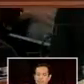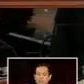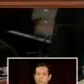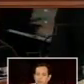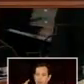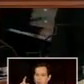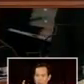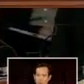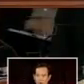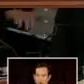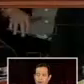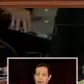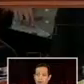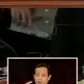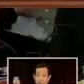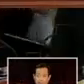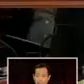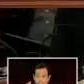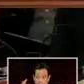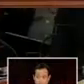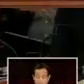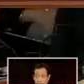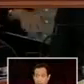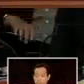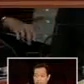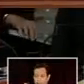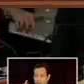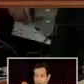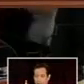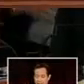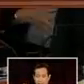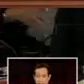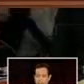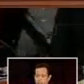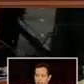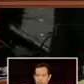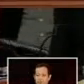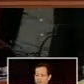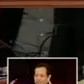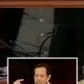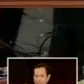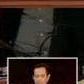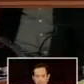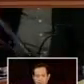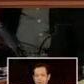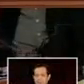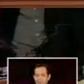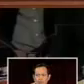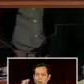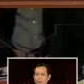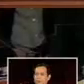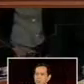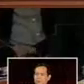court. That's why in the case of Clarissa Ocampo, she came here walang order, and tinanong siya,